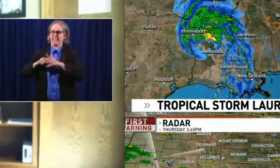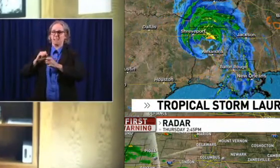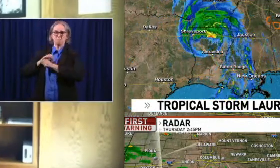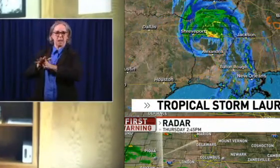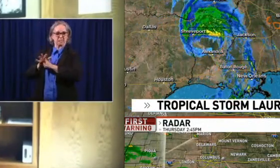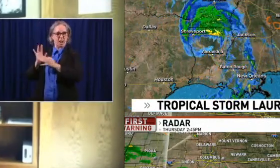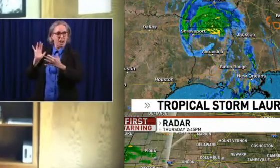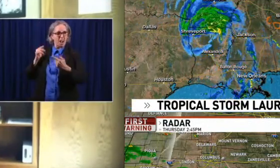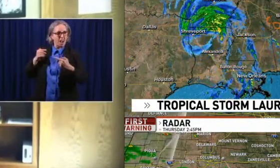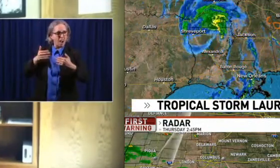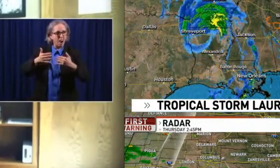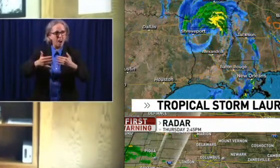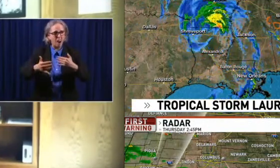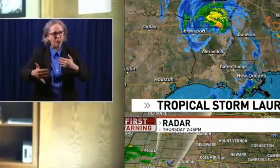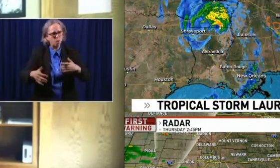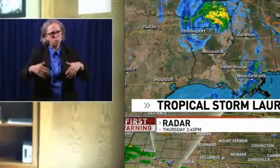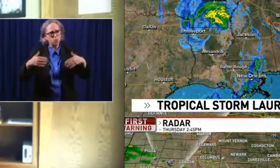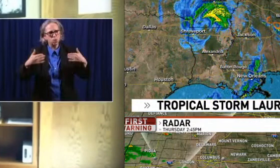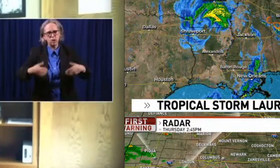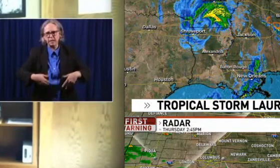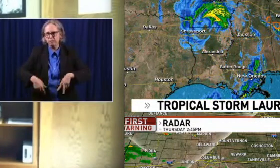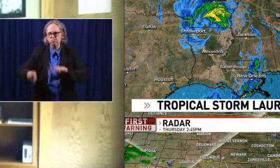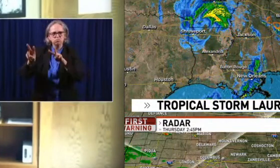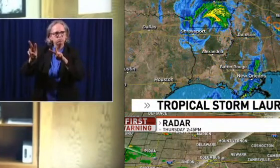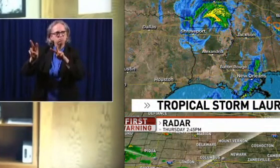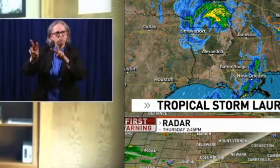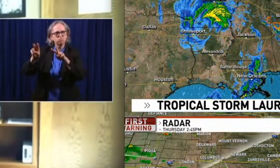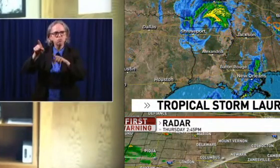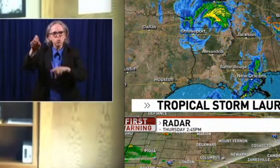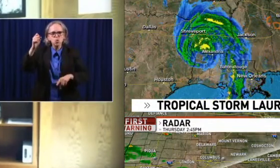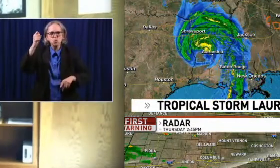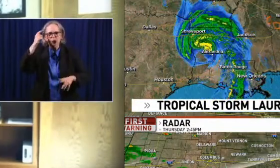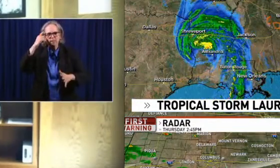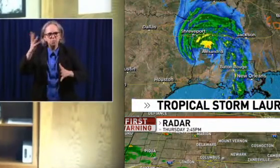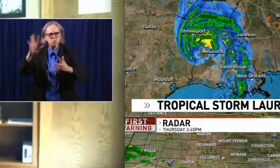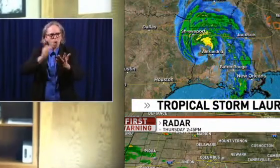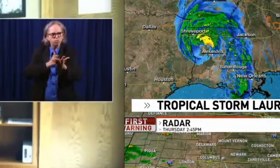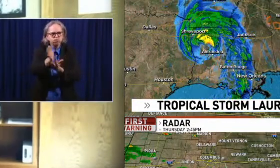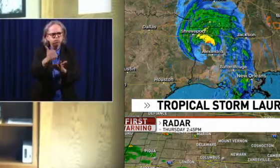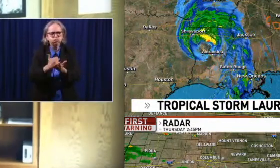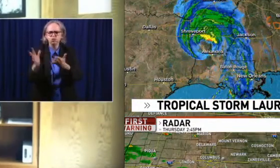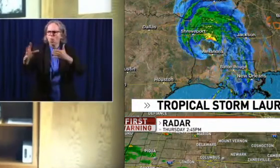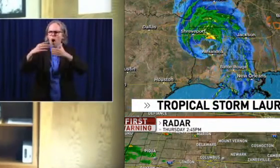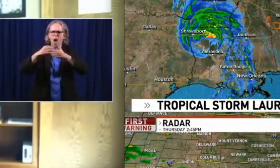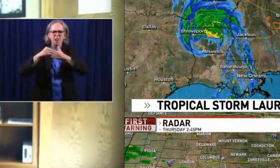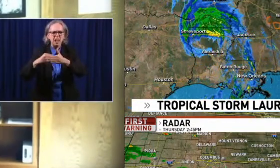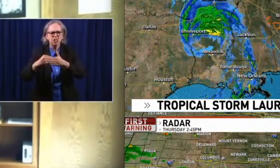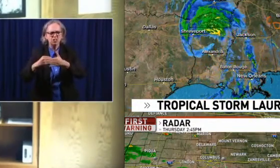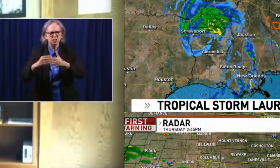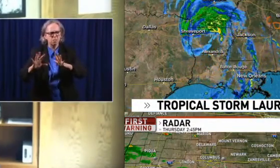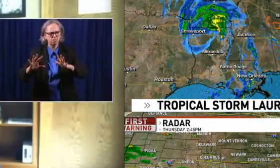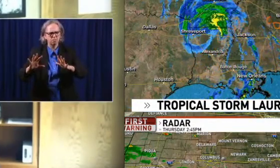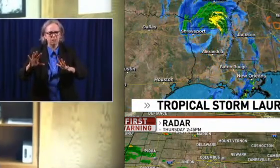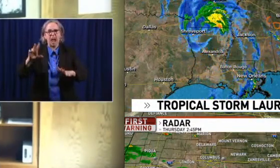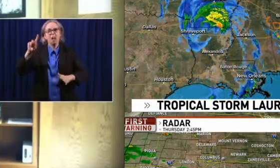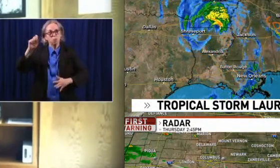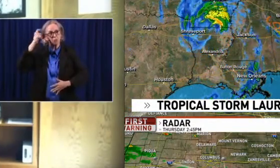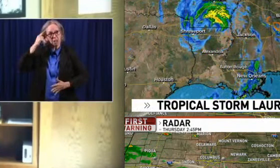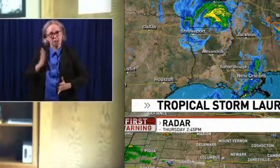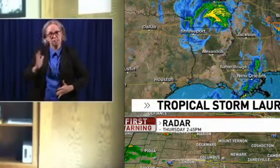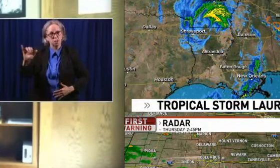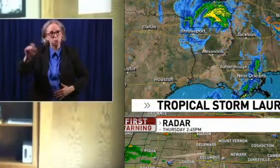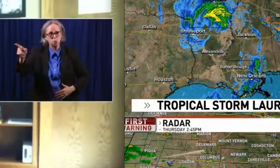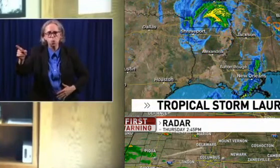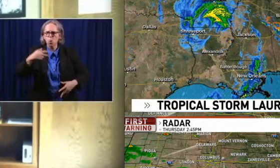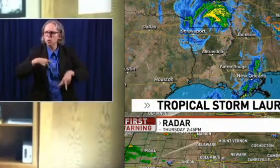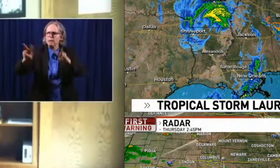looked to your briefings and your transparency and your leadership, and that of Lieutenant Governor Husted and YSU